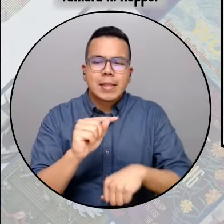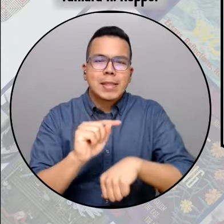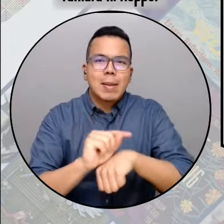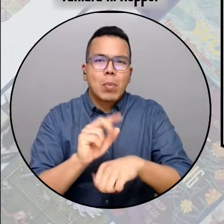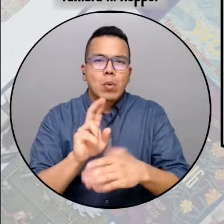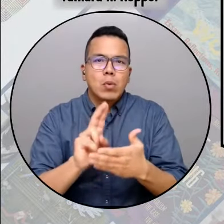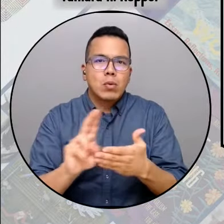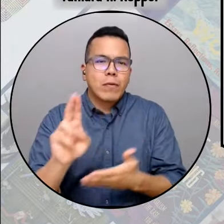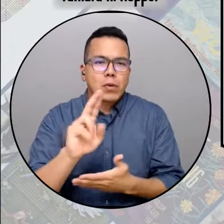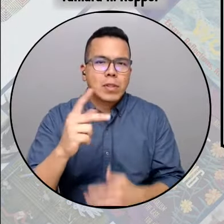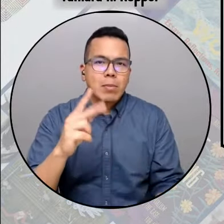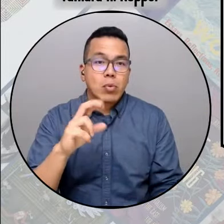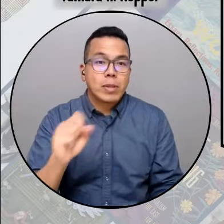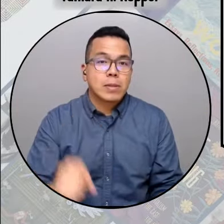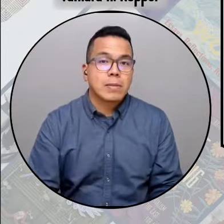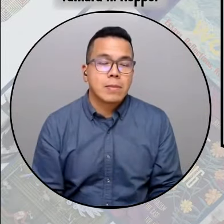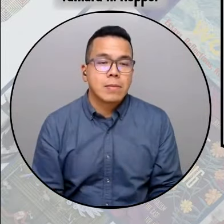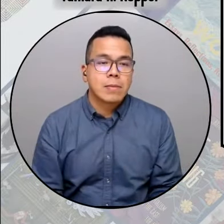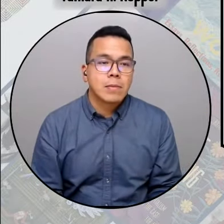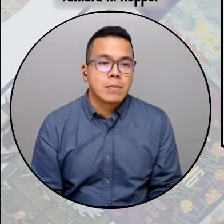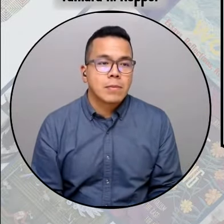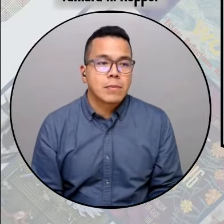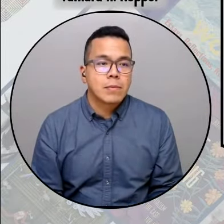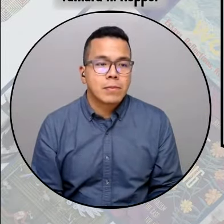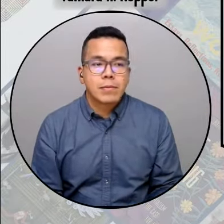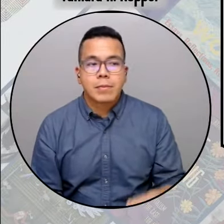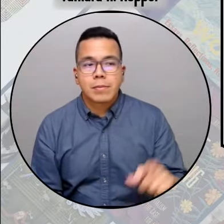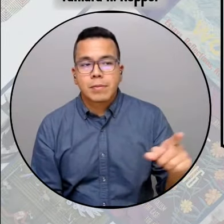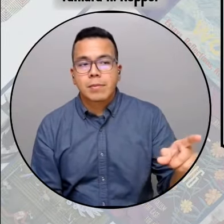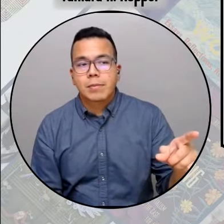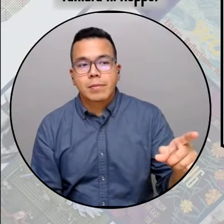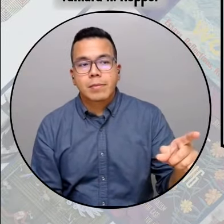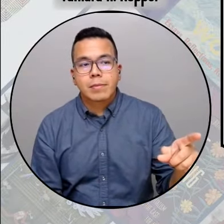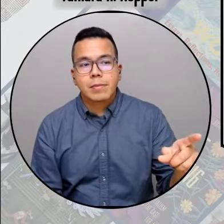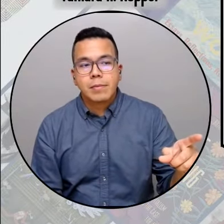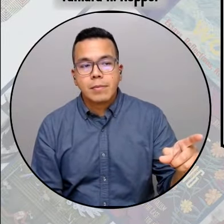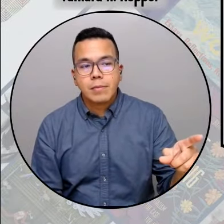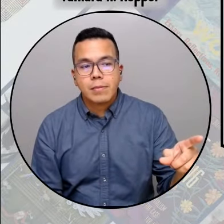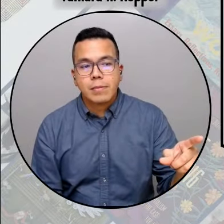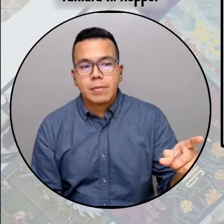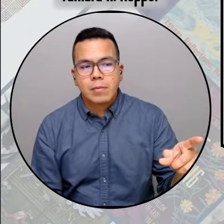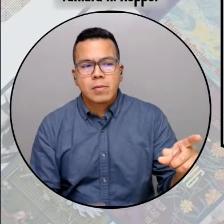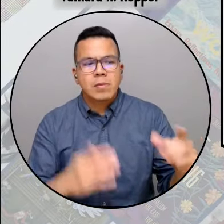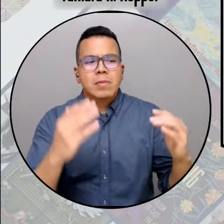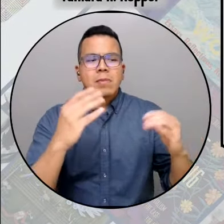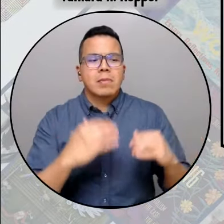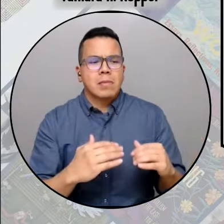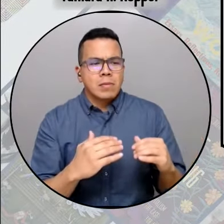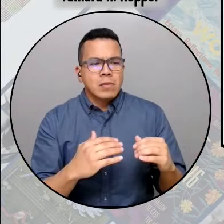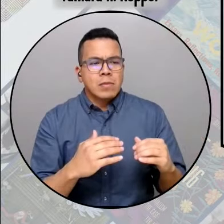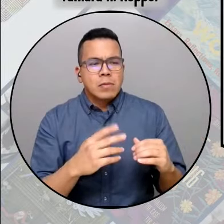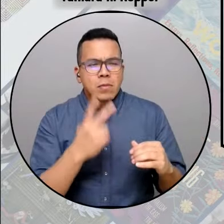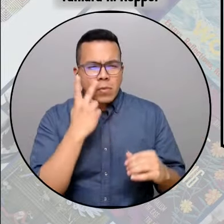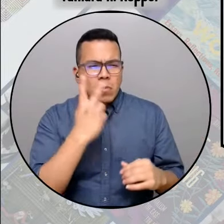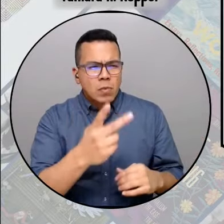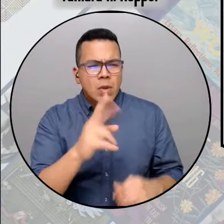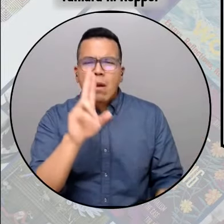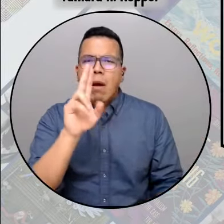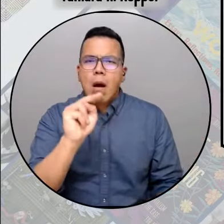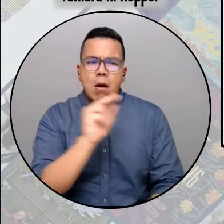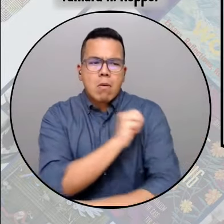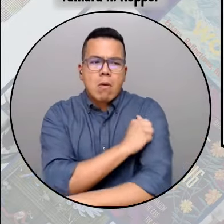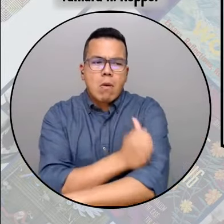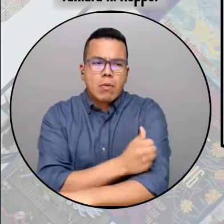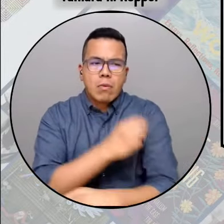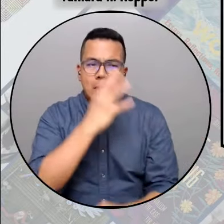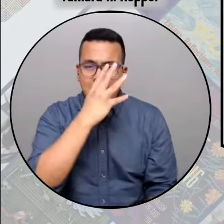immigrant admissions here, right? Unauthorized immigrant, let's talk about this. One of the things is we hear the term illegal immigrants a lot of